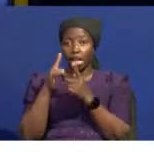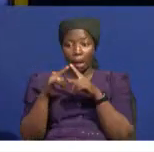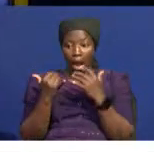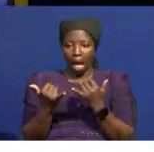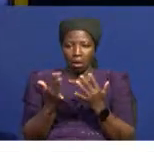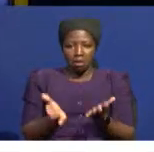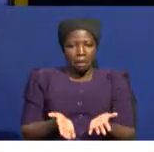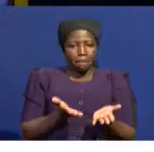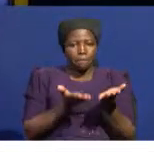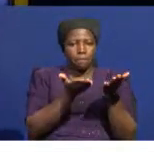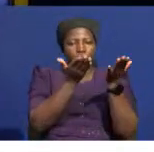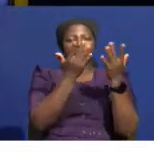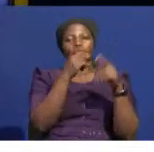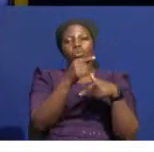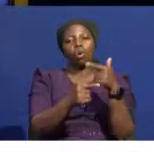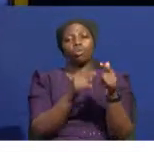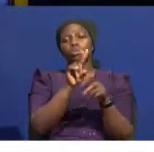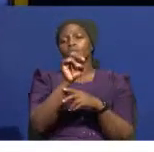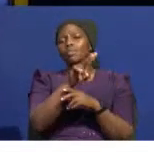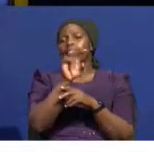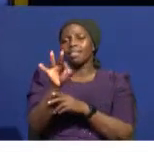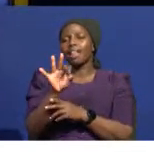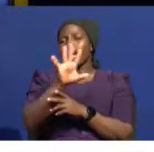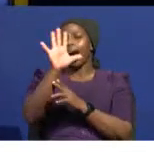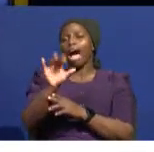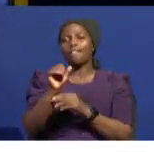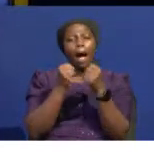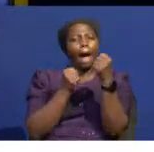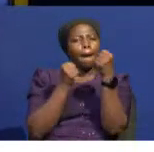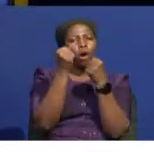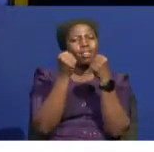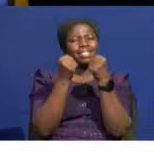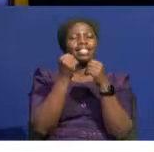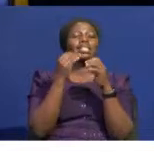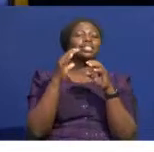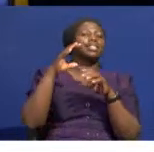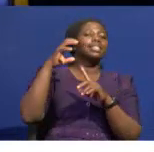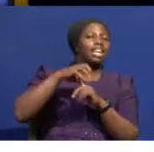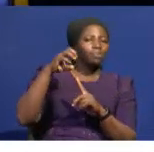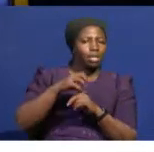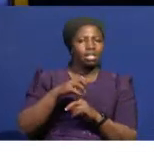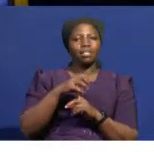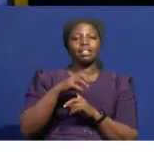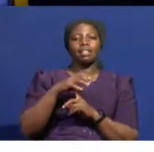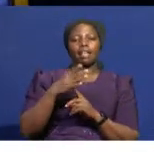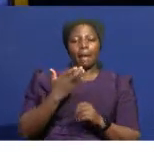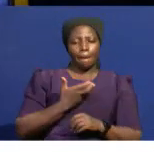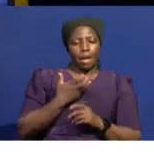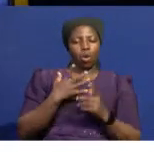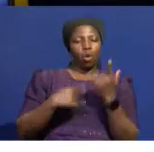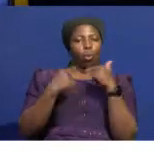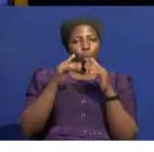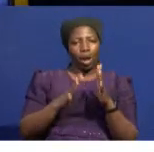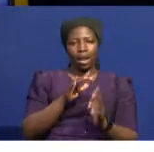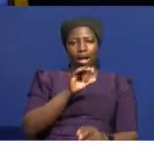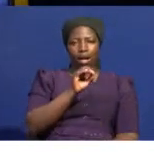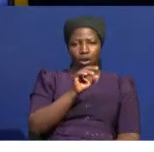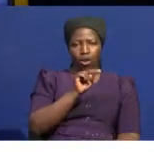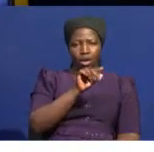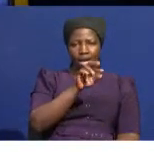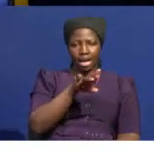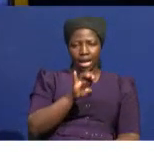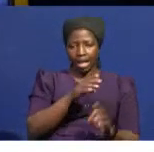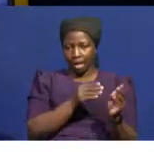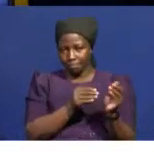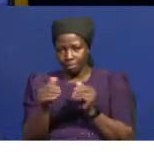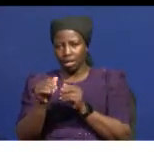back. At the 2023 Africa Boxing Championships, bronze medalist Christine Ongare defeated Jen Wangare on points